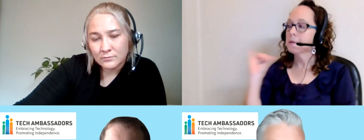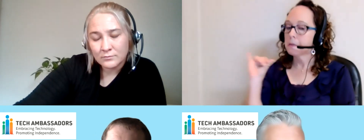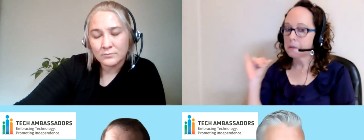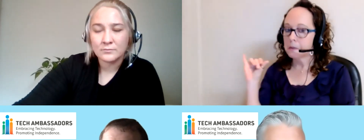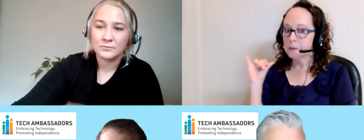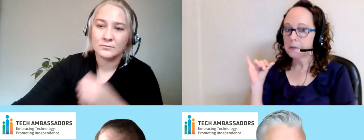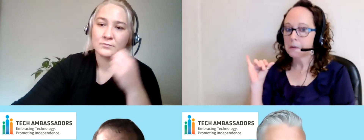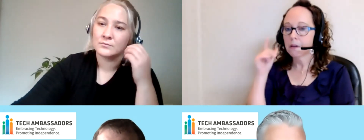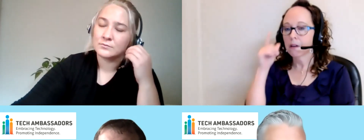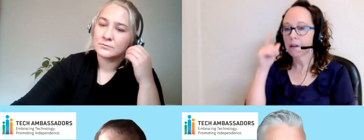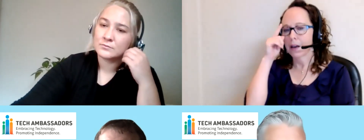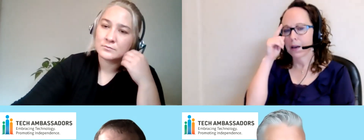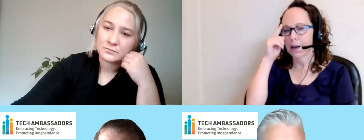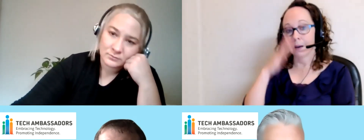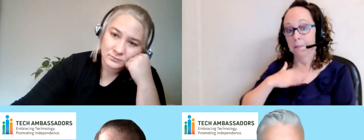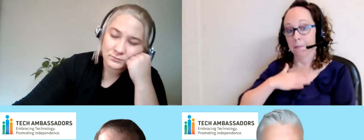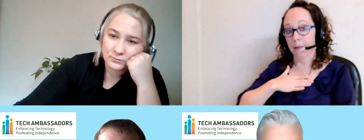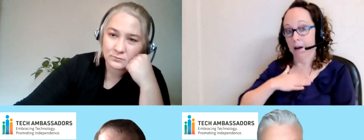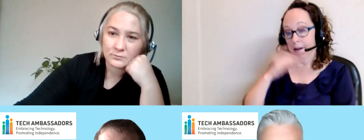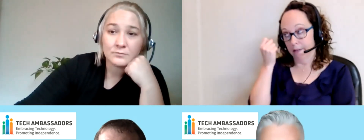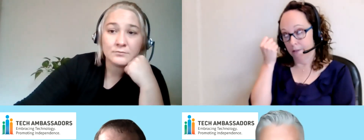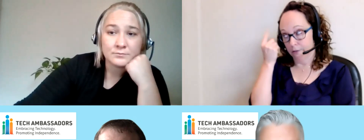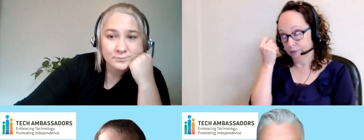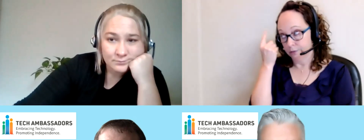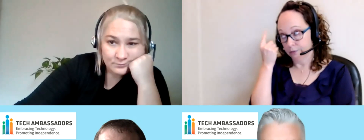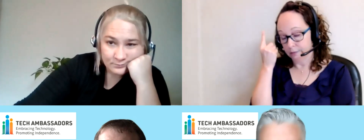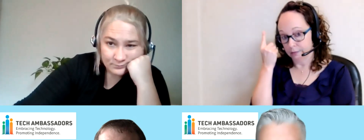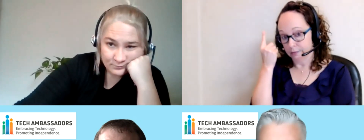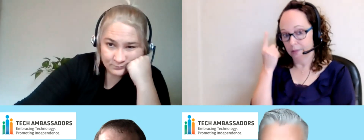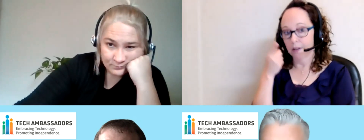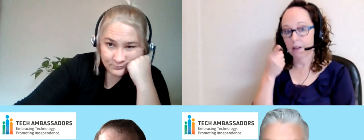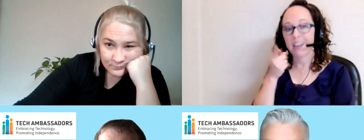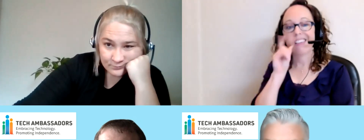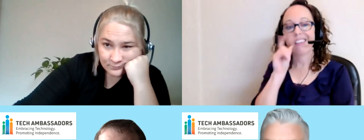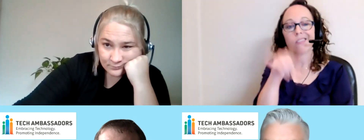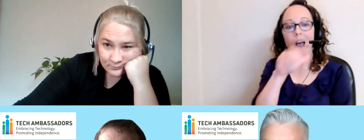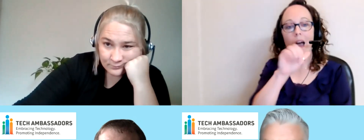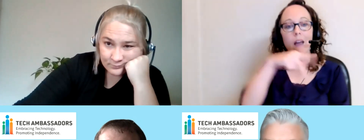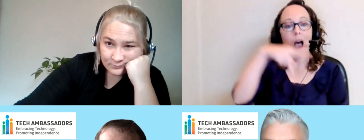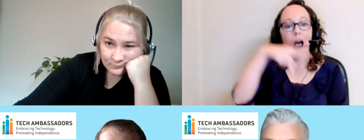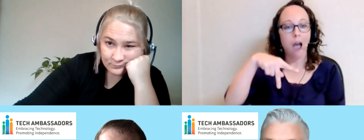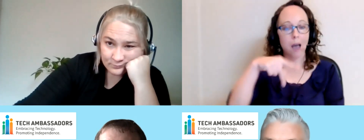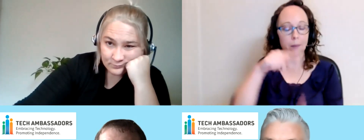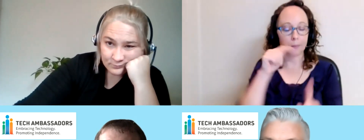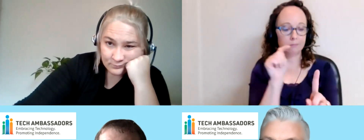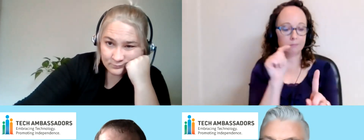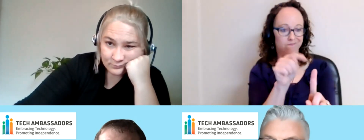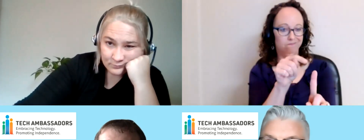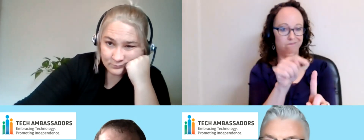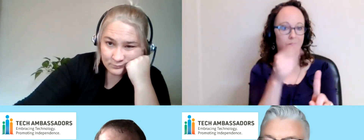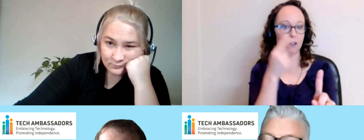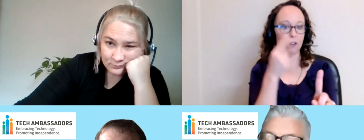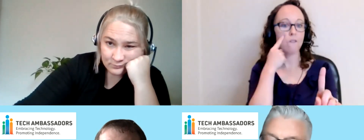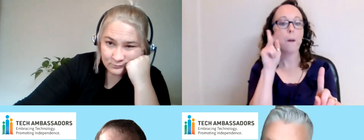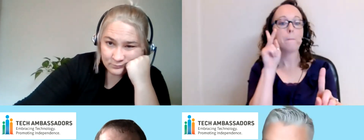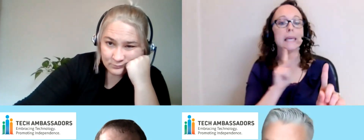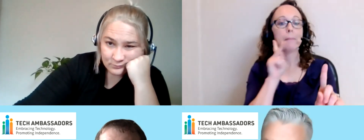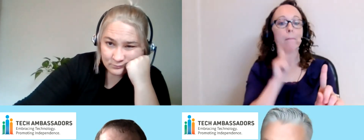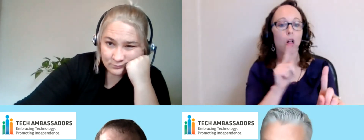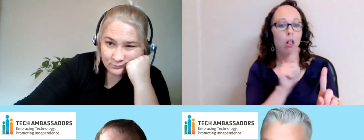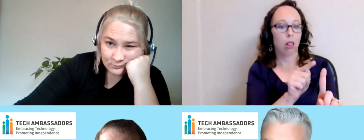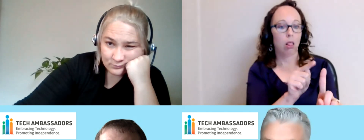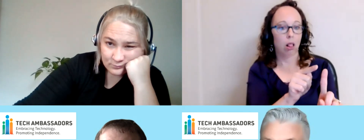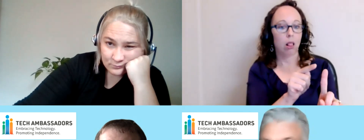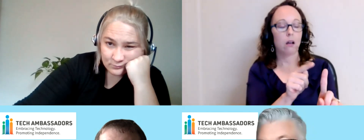what I read real briefly was this app is very useful for people with unique speech, for it to learn